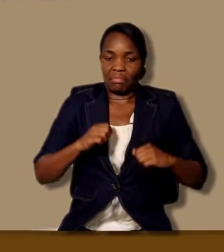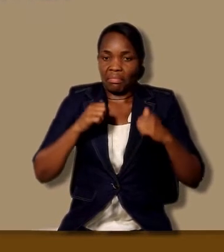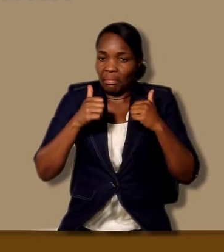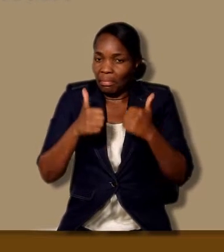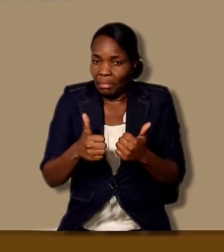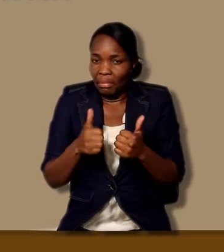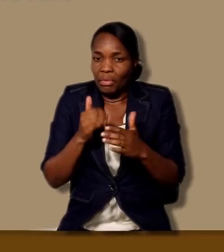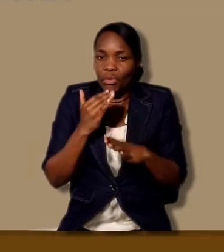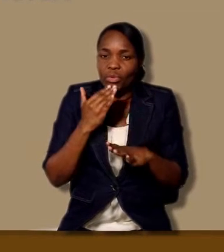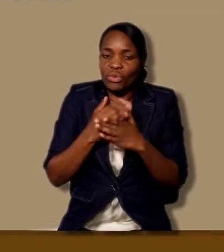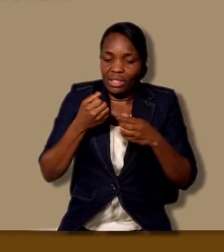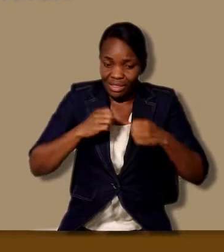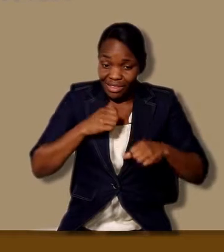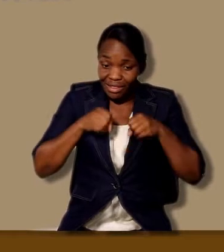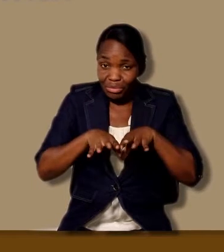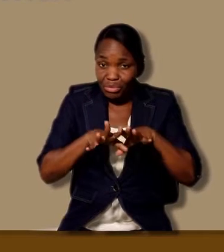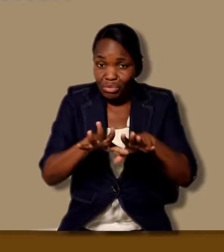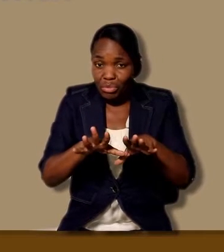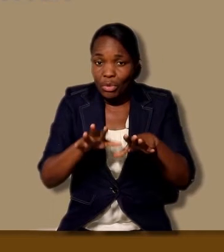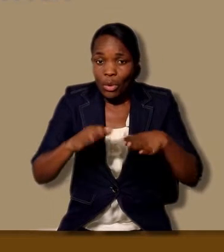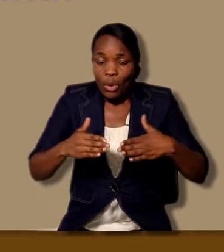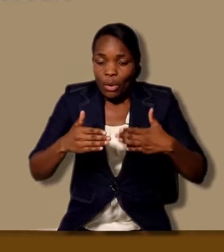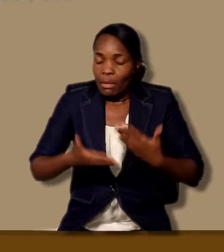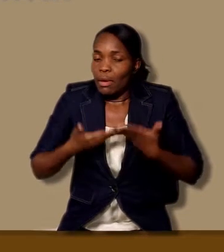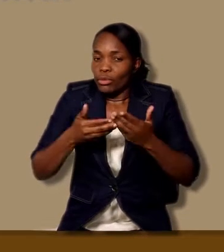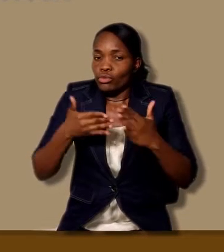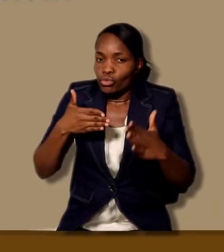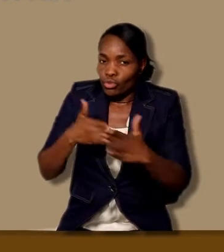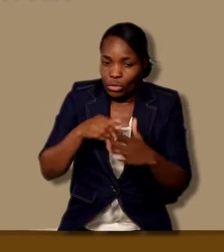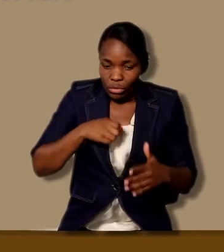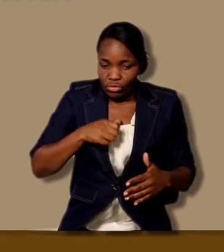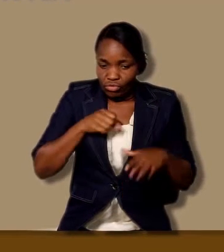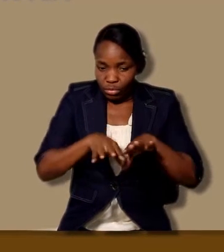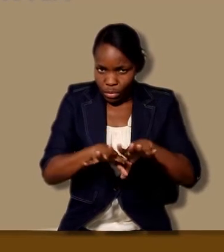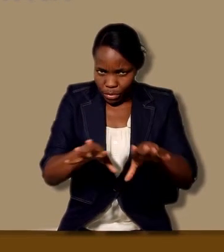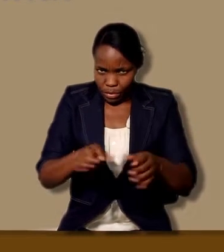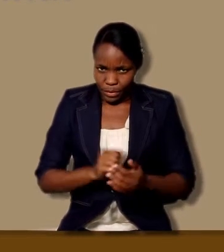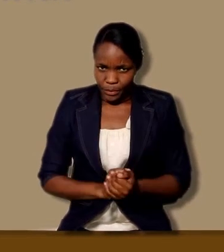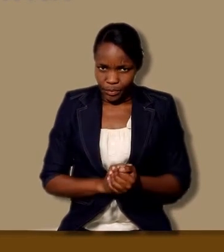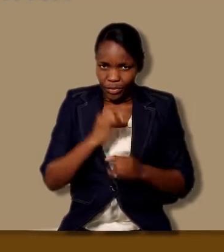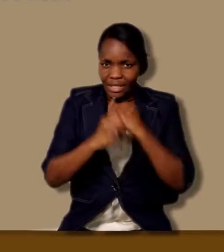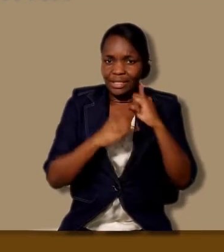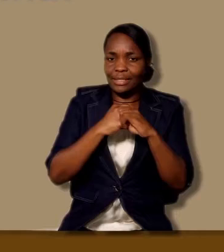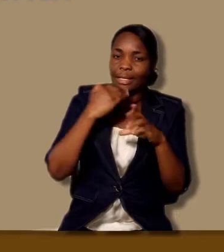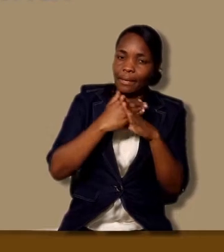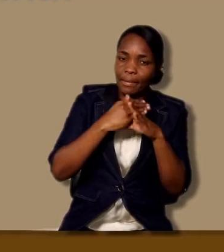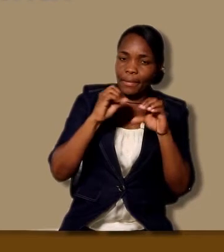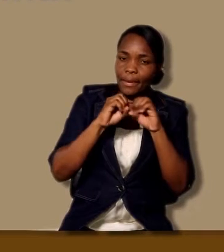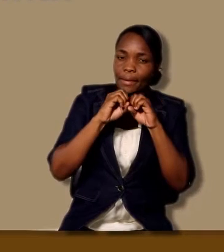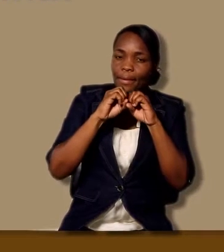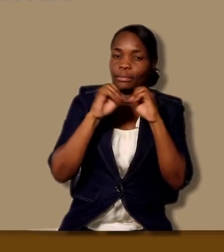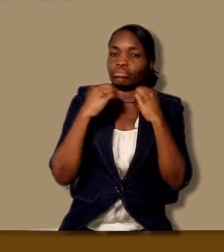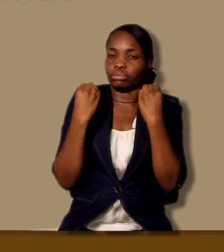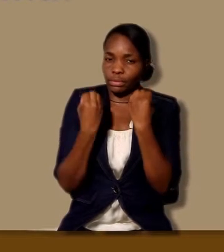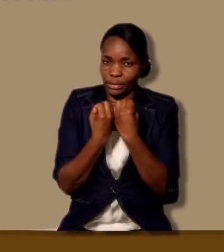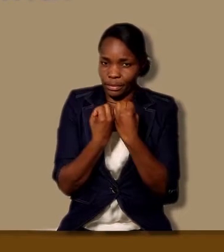The World Health Organization deals with health, public hygiene, and disease control, and helps to combat epidemics